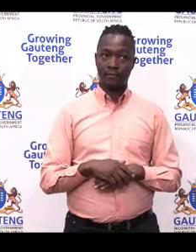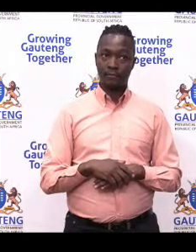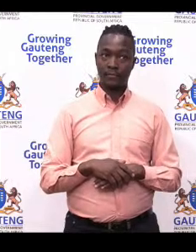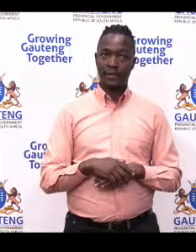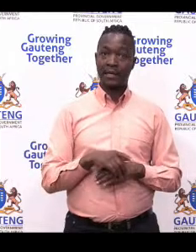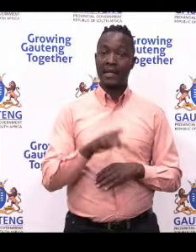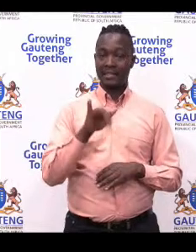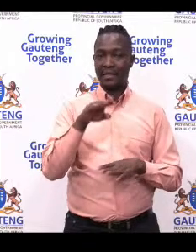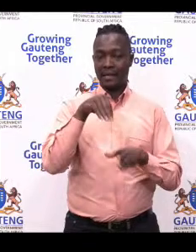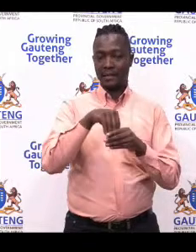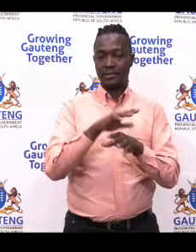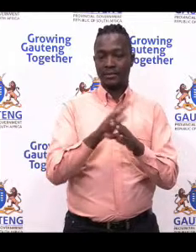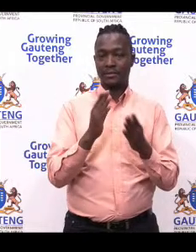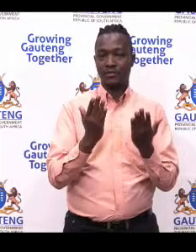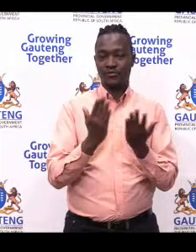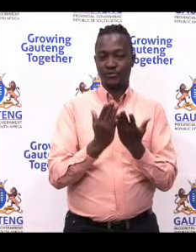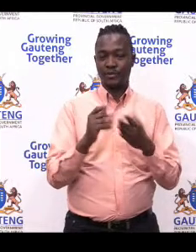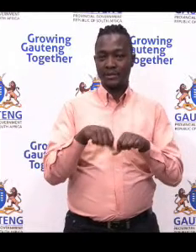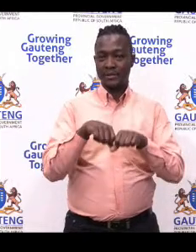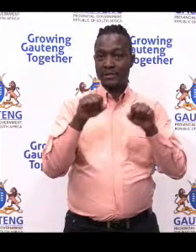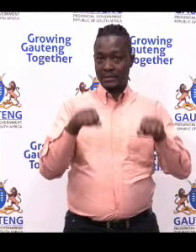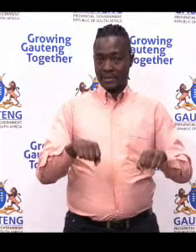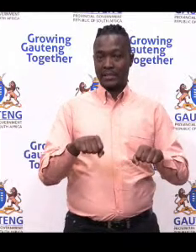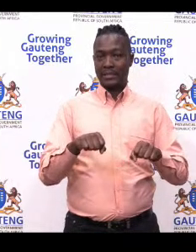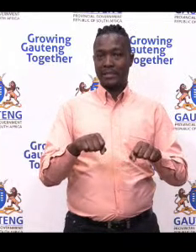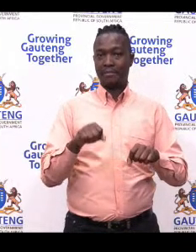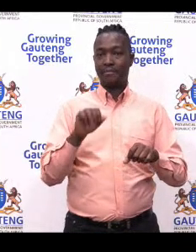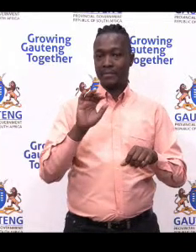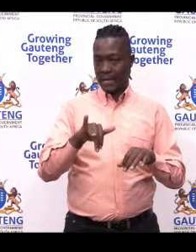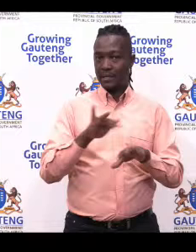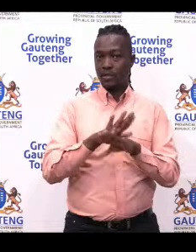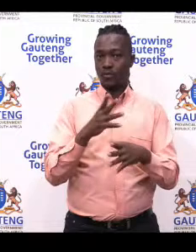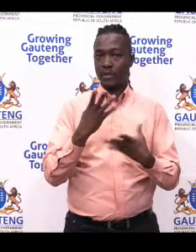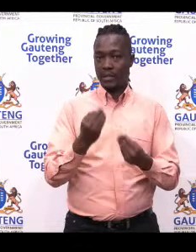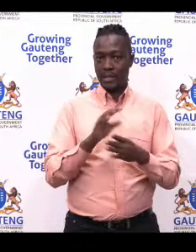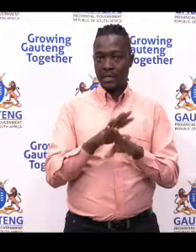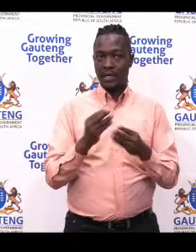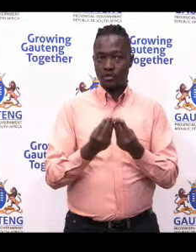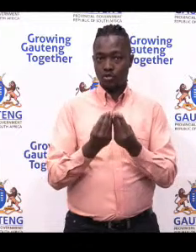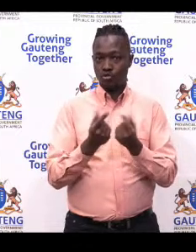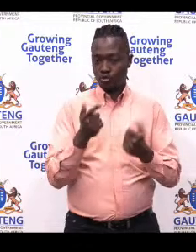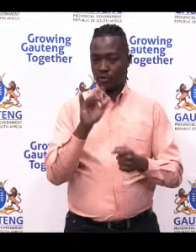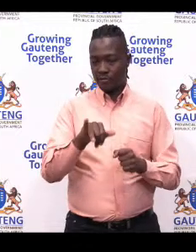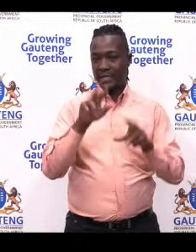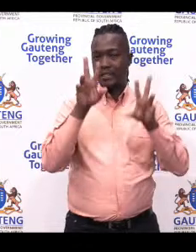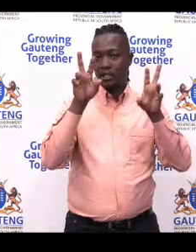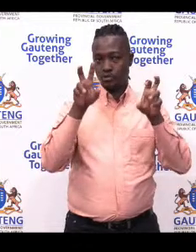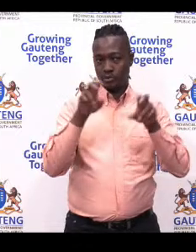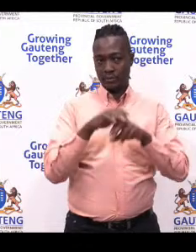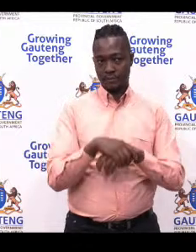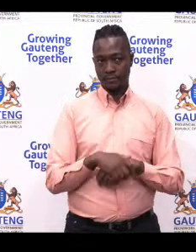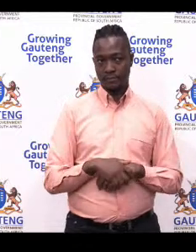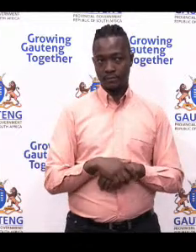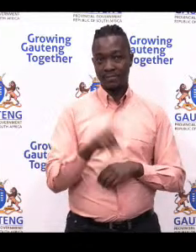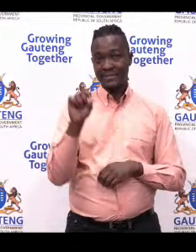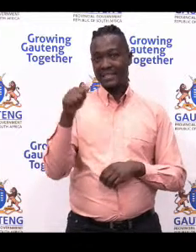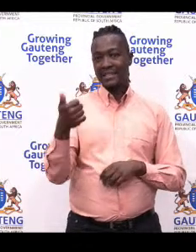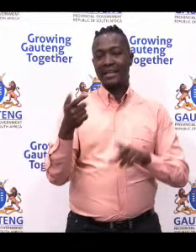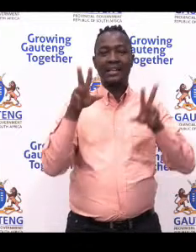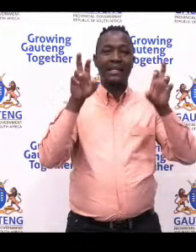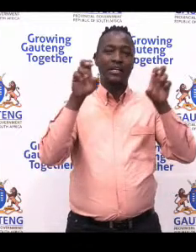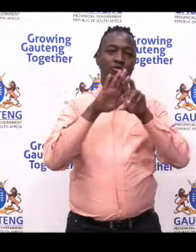schooling system, and therefore we have had to address those specific number of issues. The other matter that